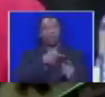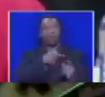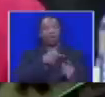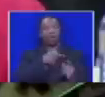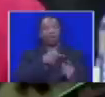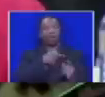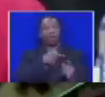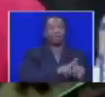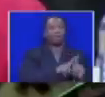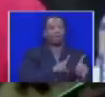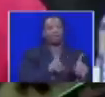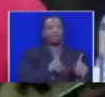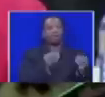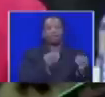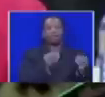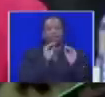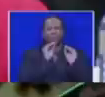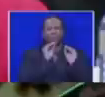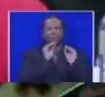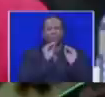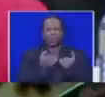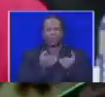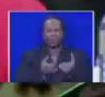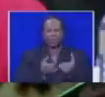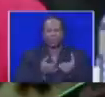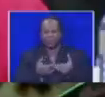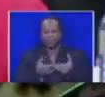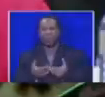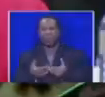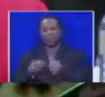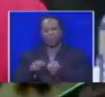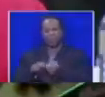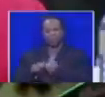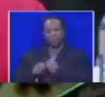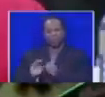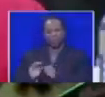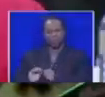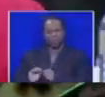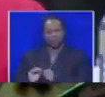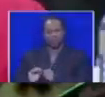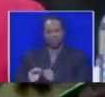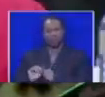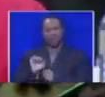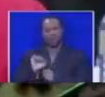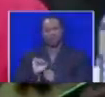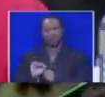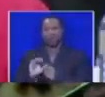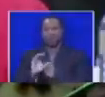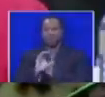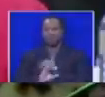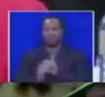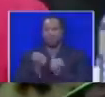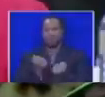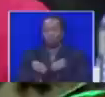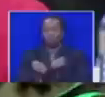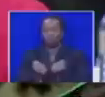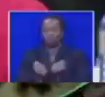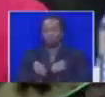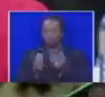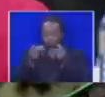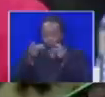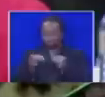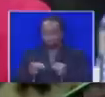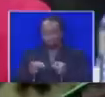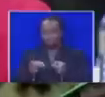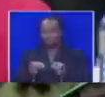you have not done anything. And our problem is that the Constitutional Court ruling is going to be treated